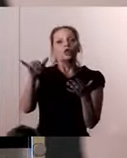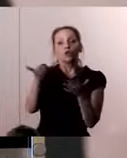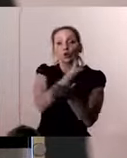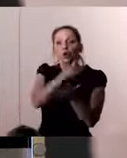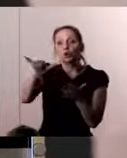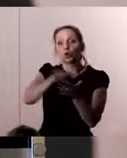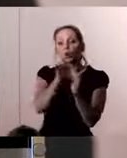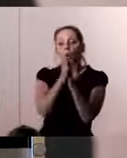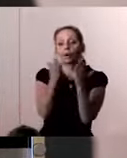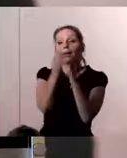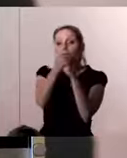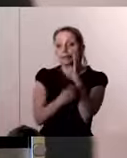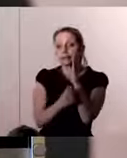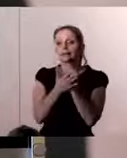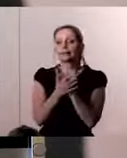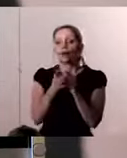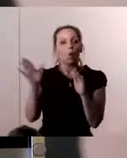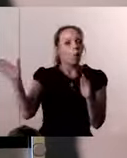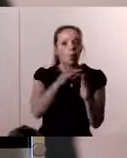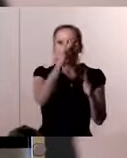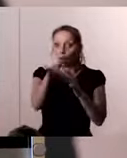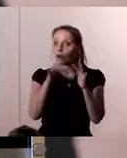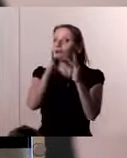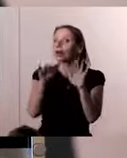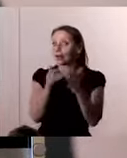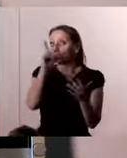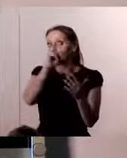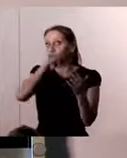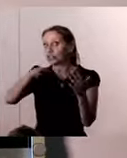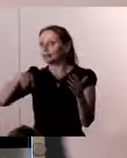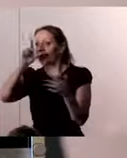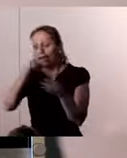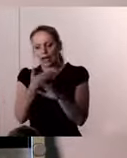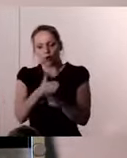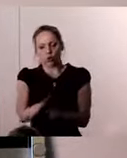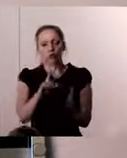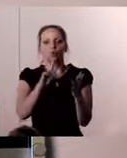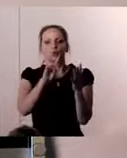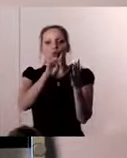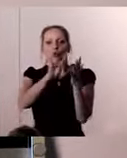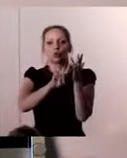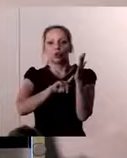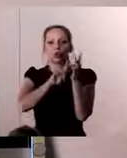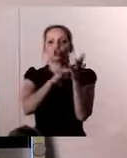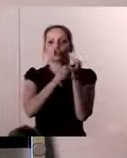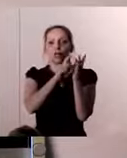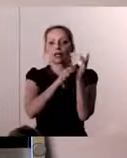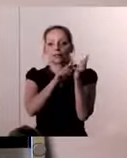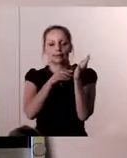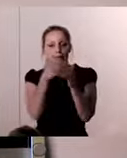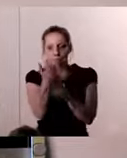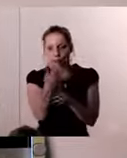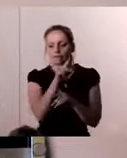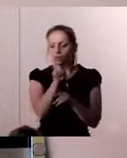Times Magazine. These are all online now, so you can read them. And there's a new kind of journalism right now where journalists are